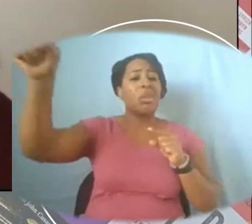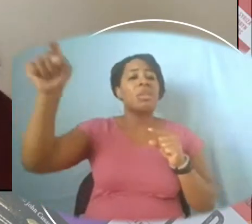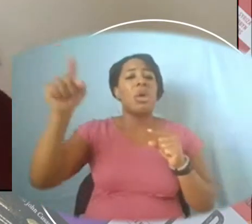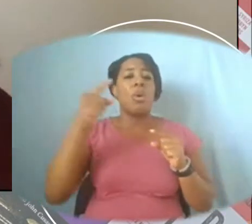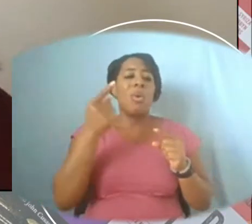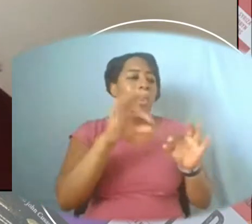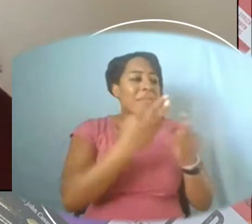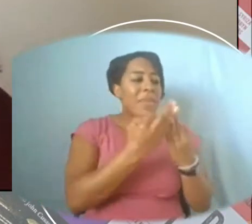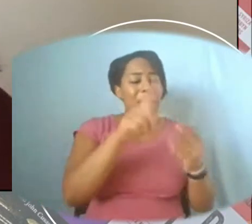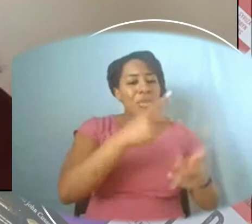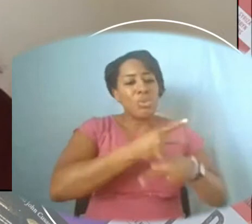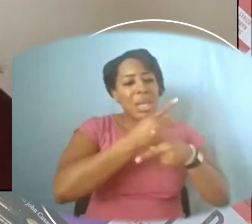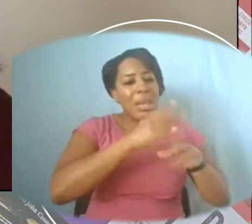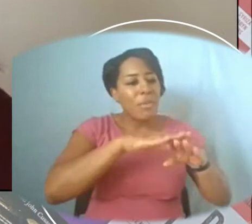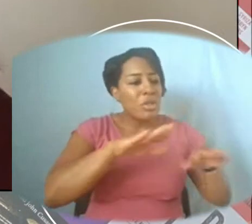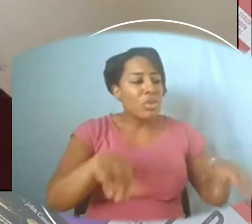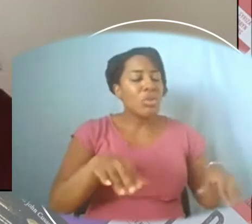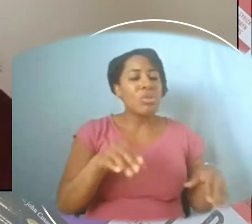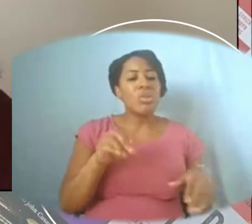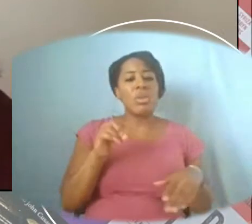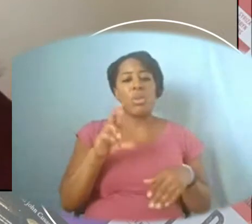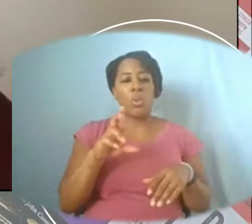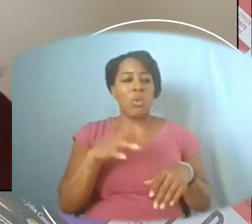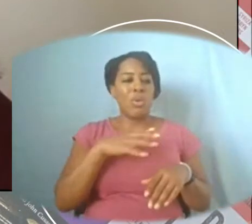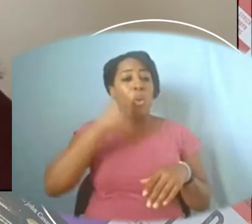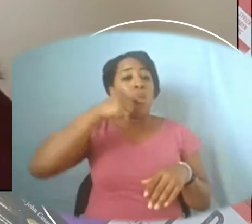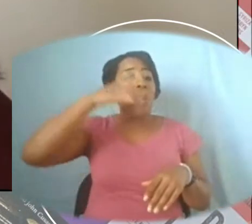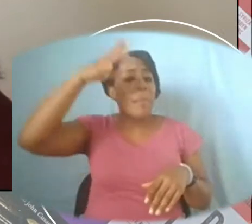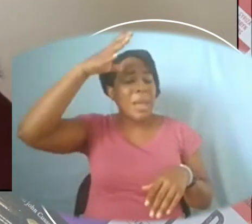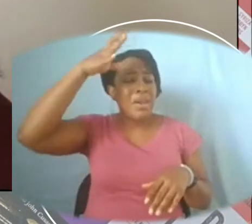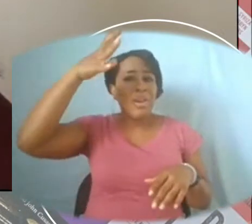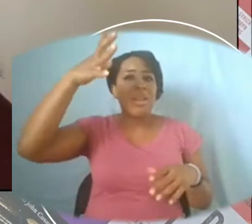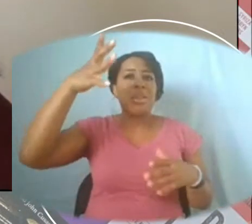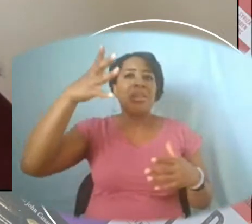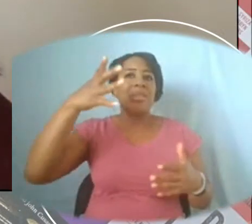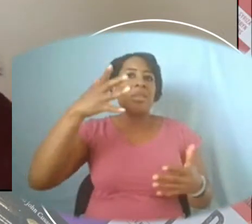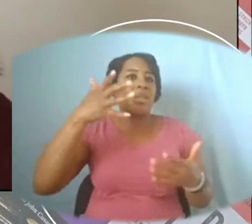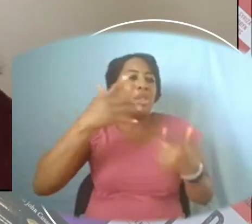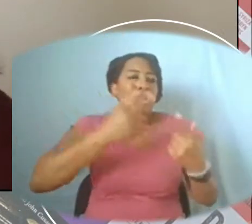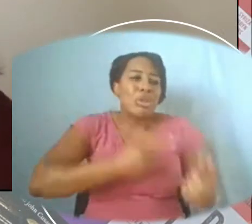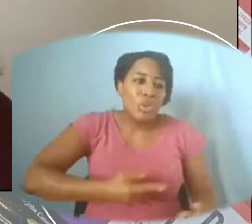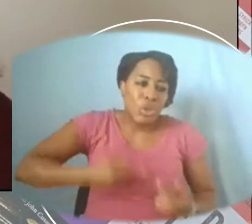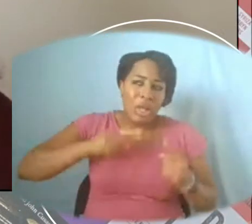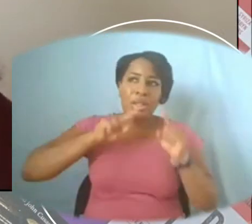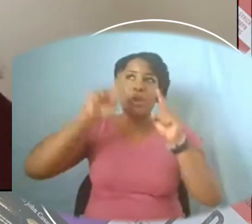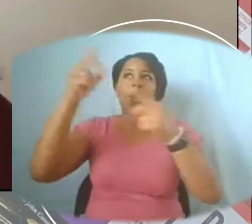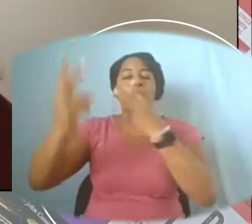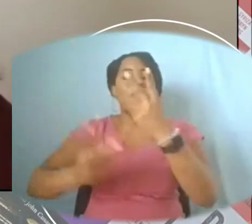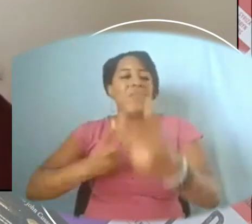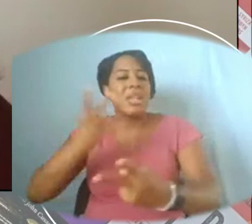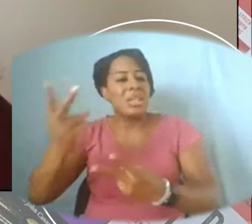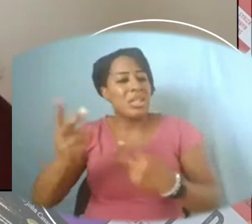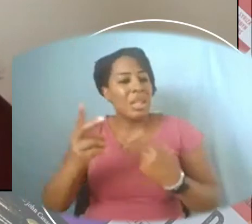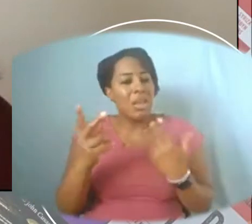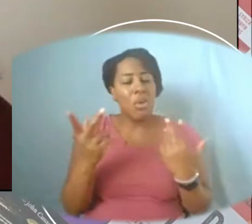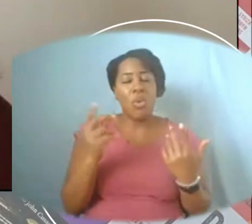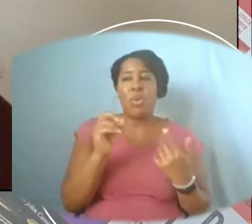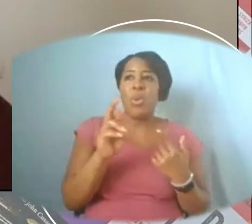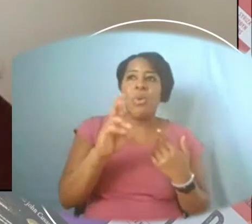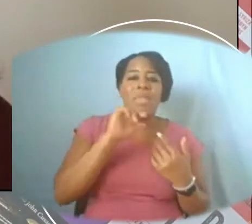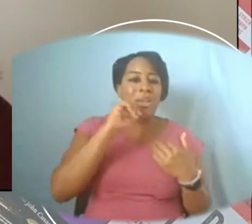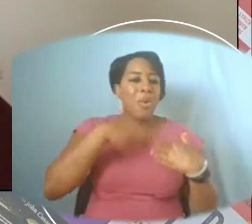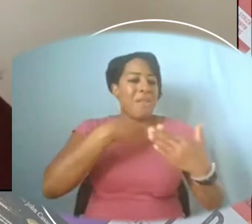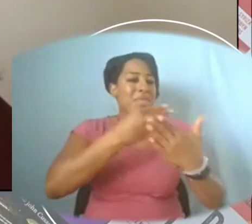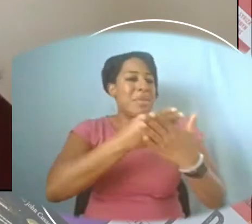children, or their elderly parents are struggling to be able to come visit, or have the funds to be able to